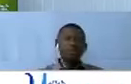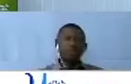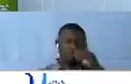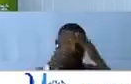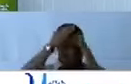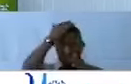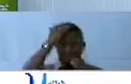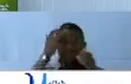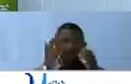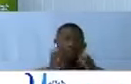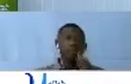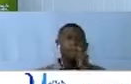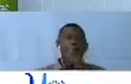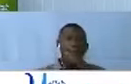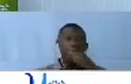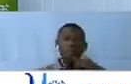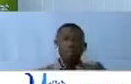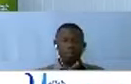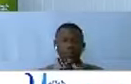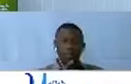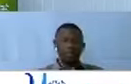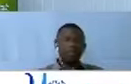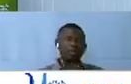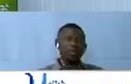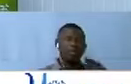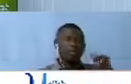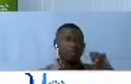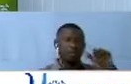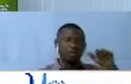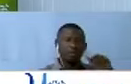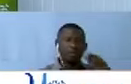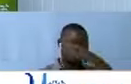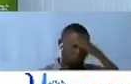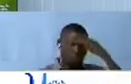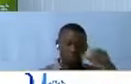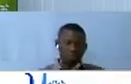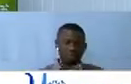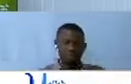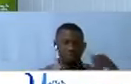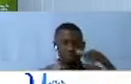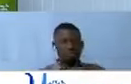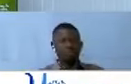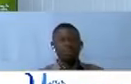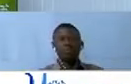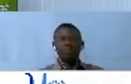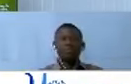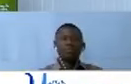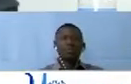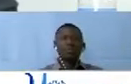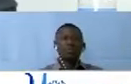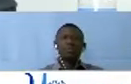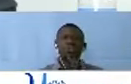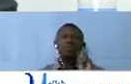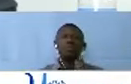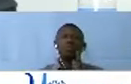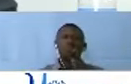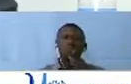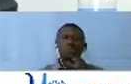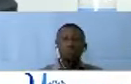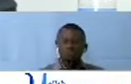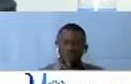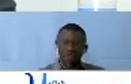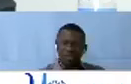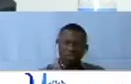the NIA staffs, and then we joined them. What were you sent